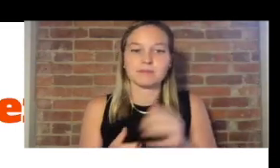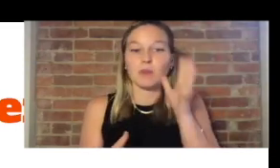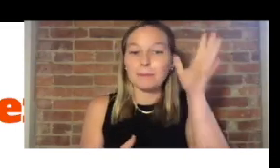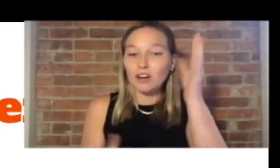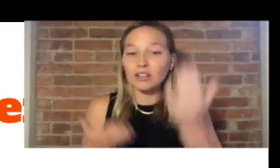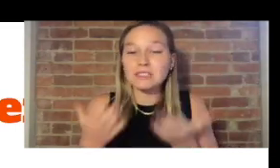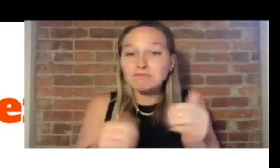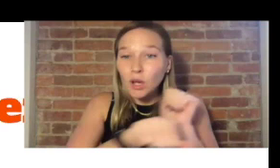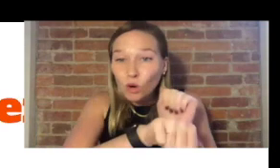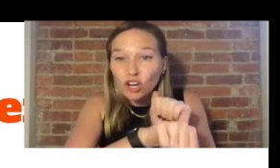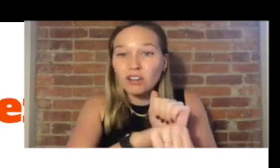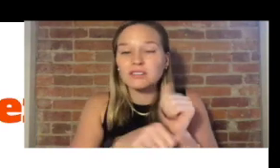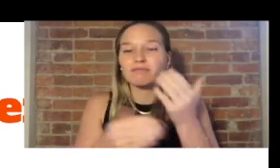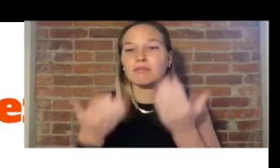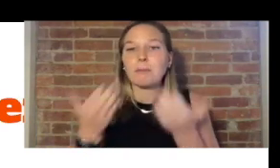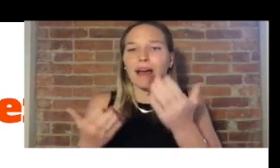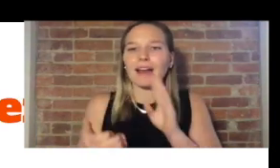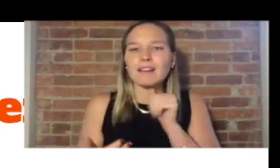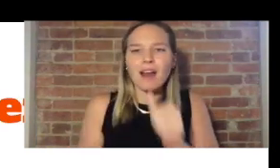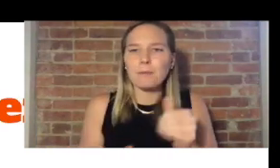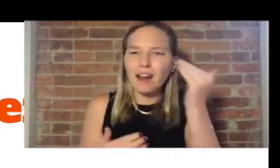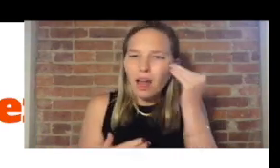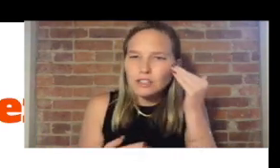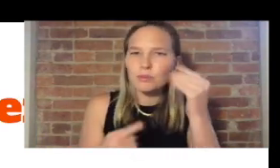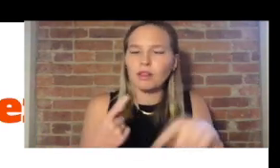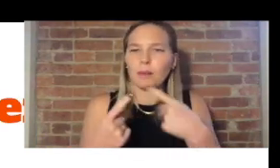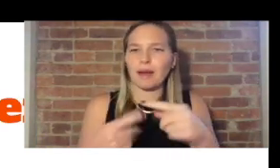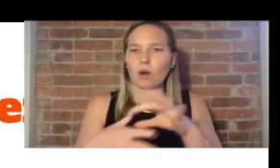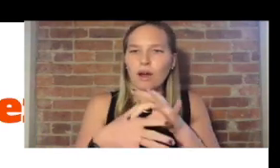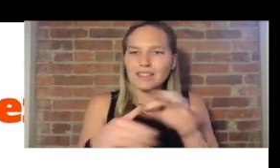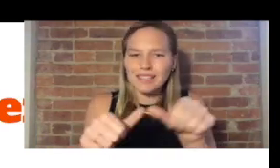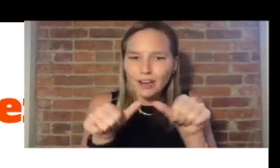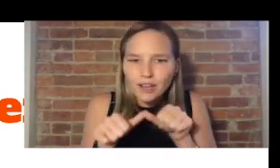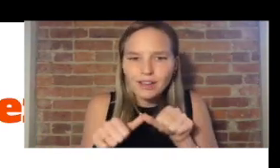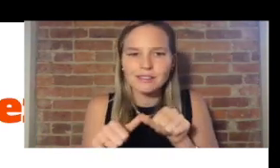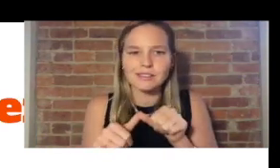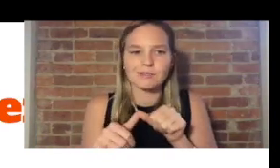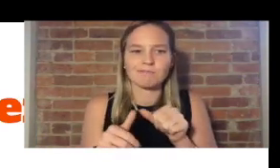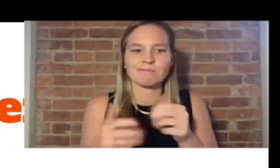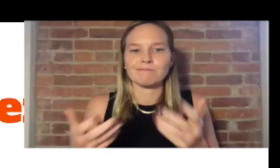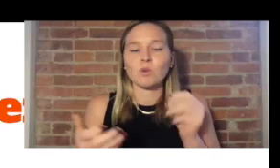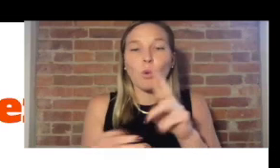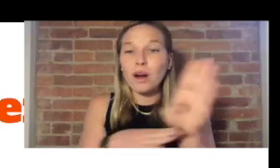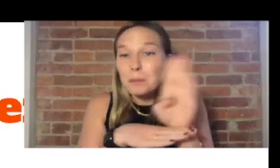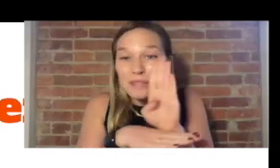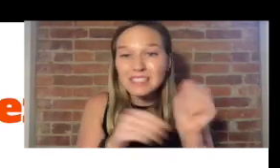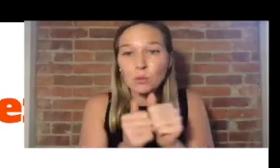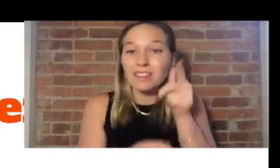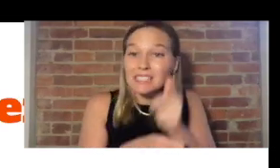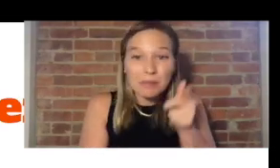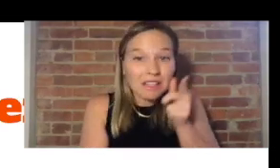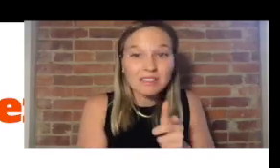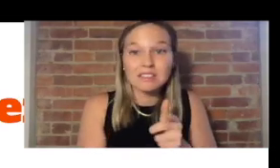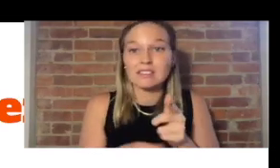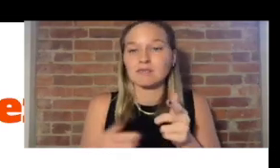Another is parental support. The student's parents may work. They might also not be knowledgeable about the content